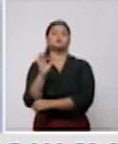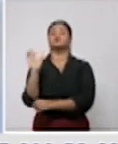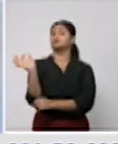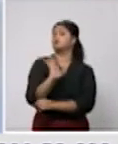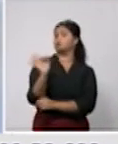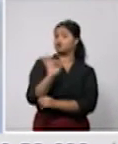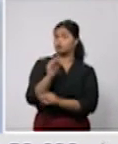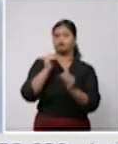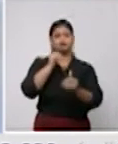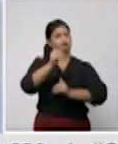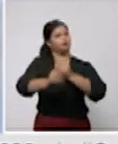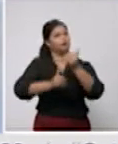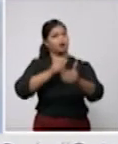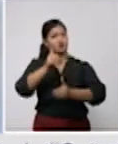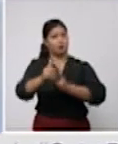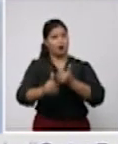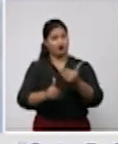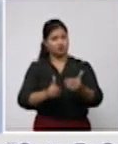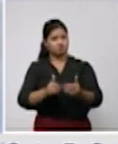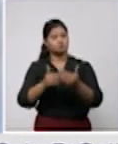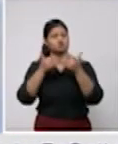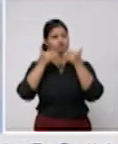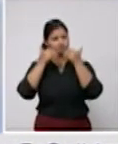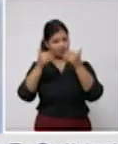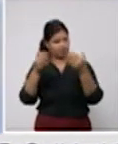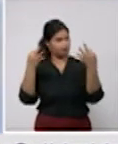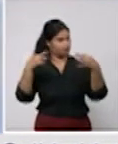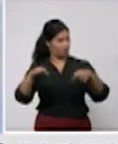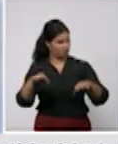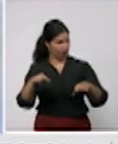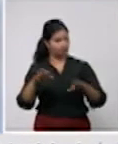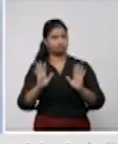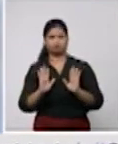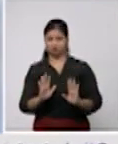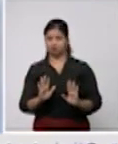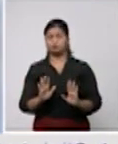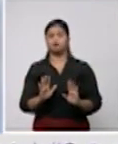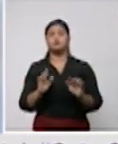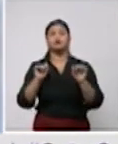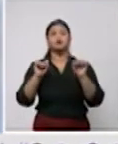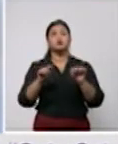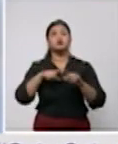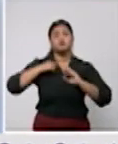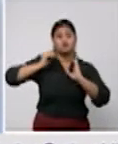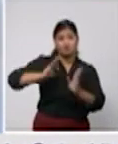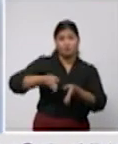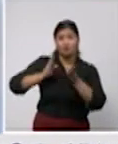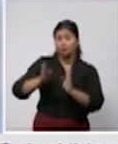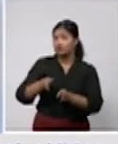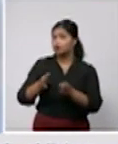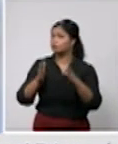496, or 16.3%, are active hospitalized cases.